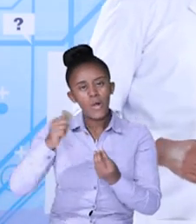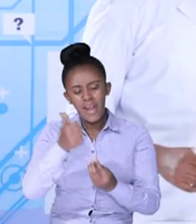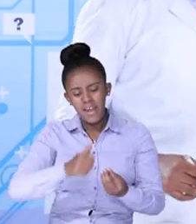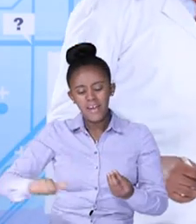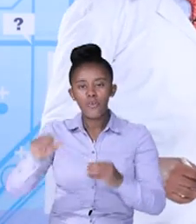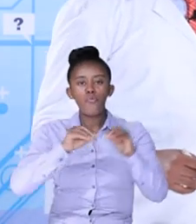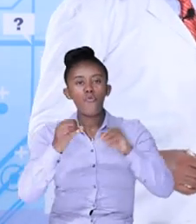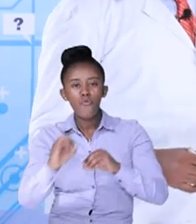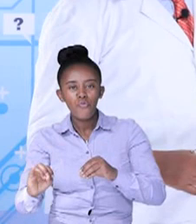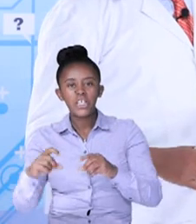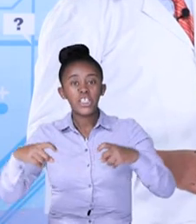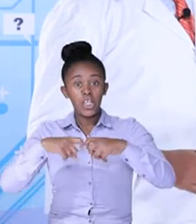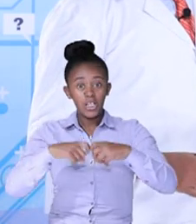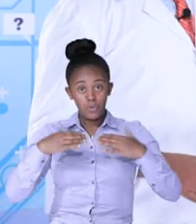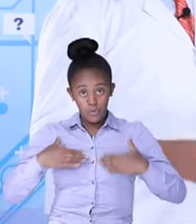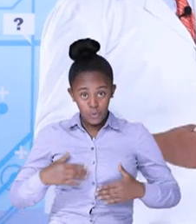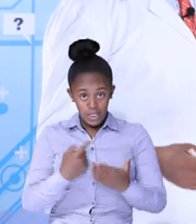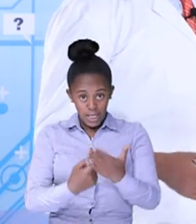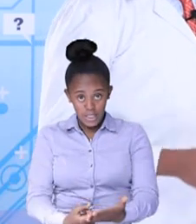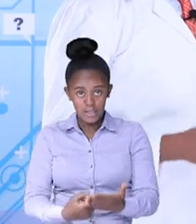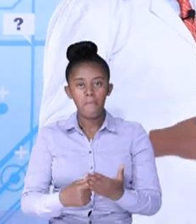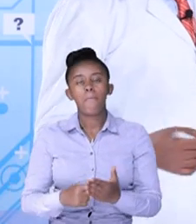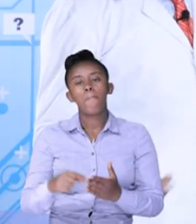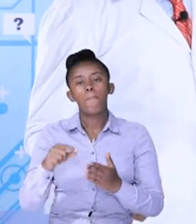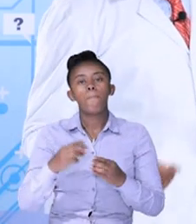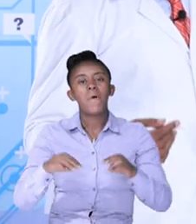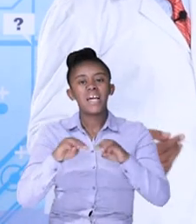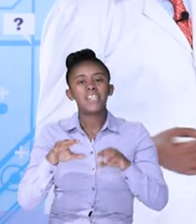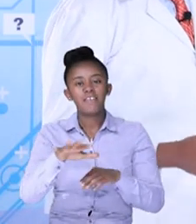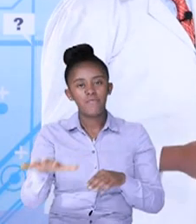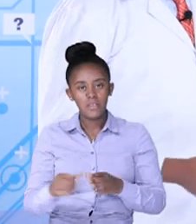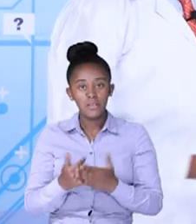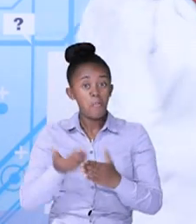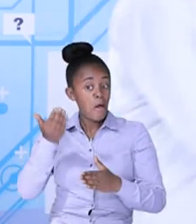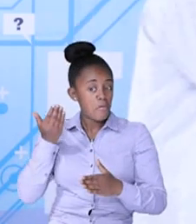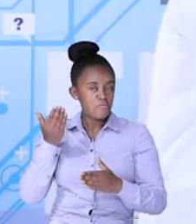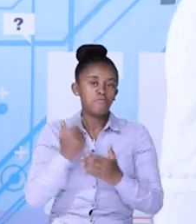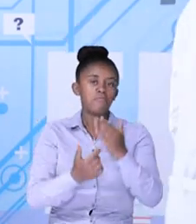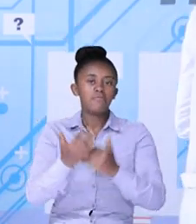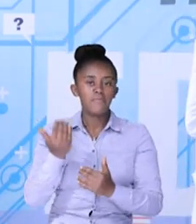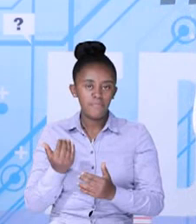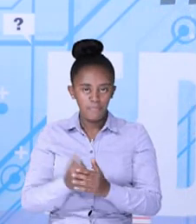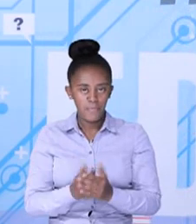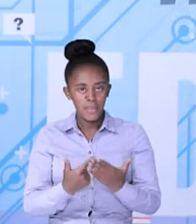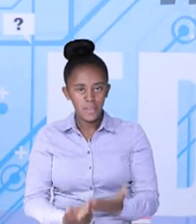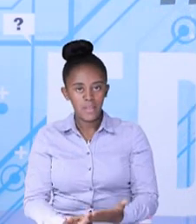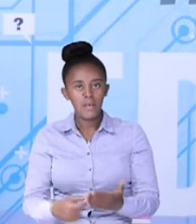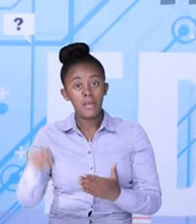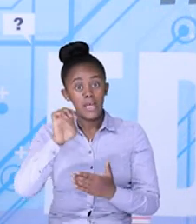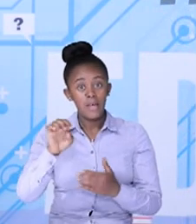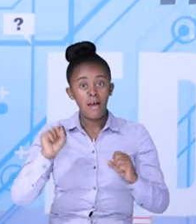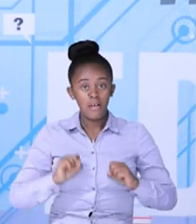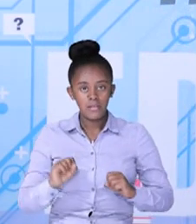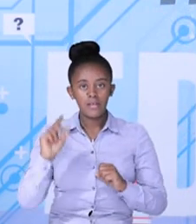moving charged body, there is magnetic field. This was our previous discussion. It's possible to find electric field E